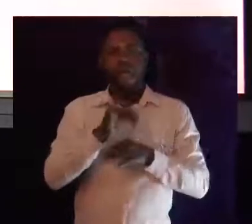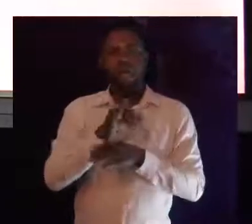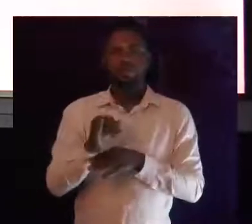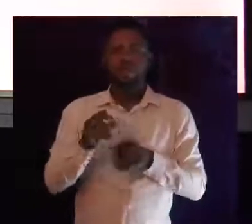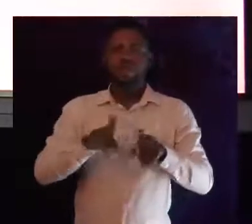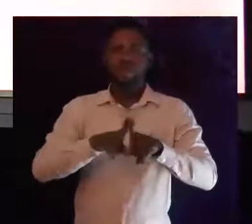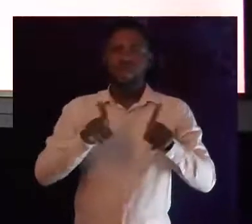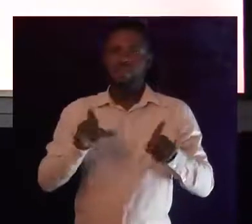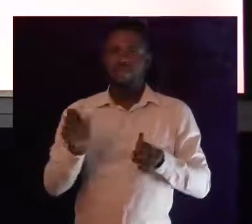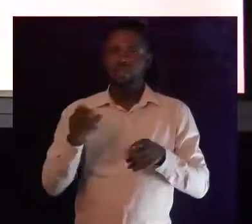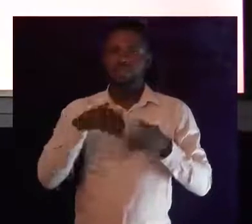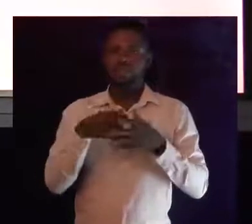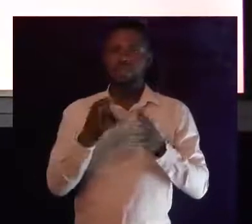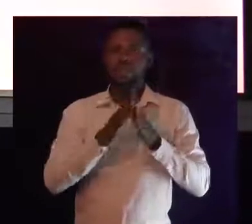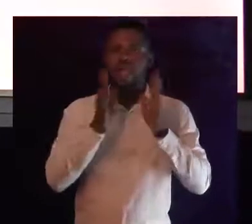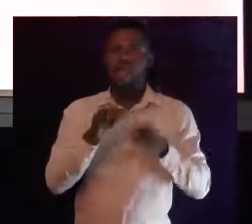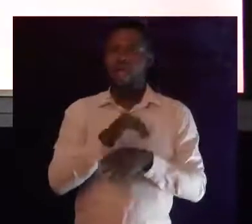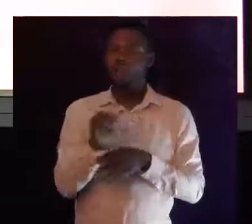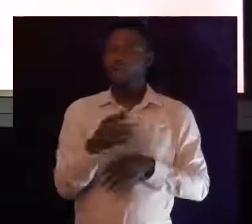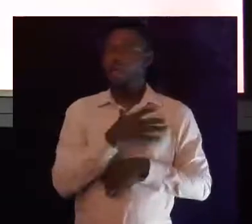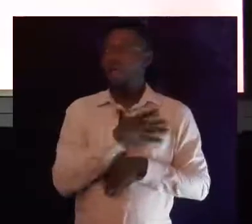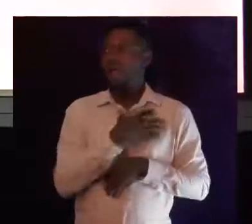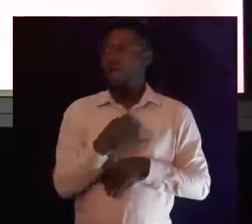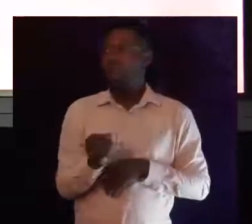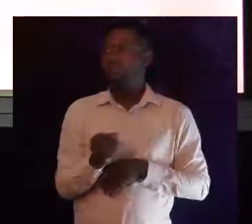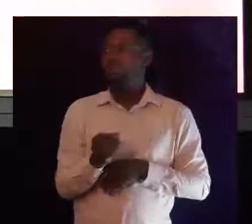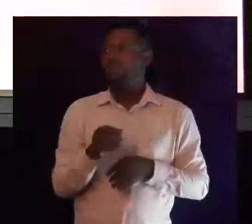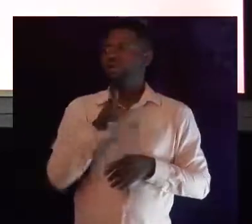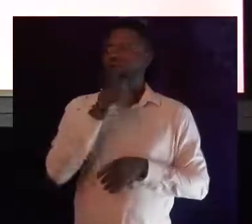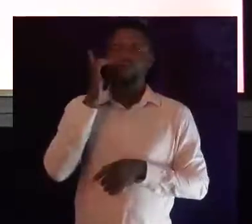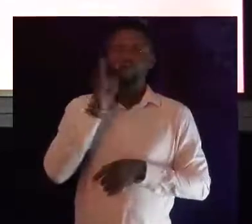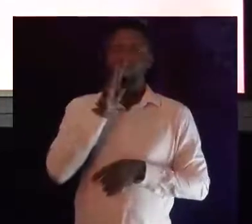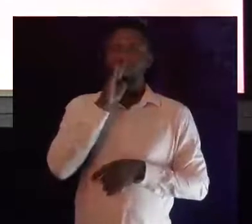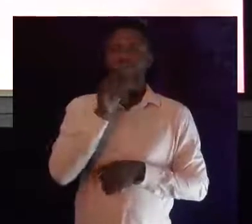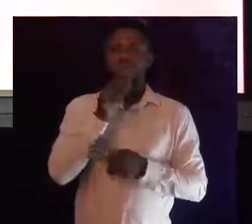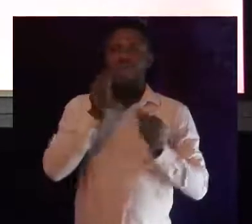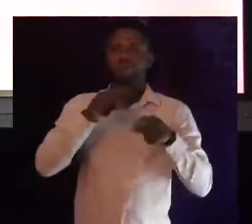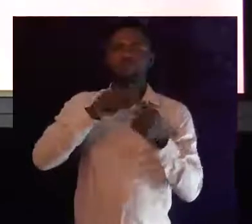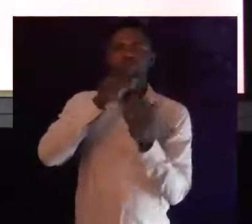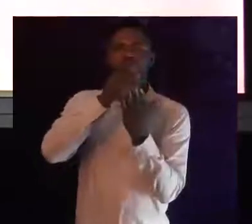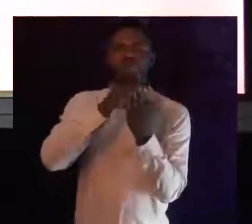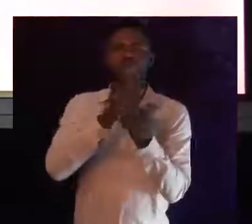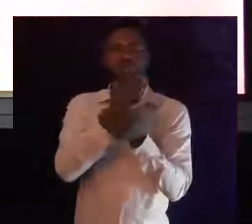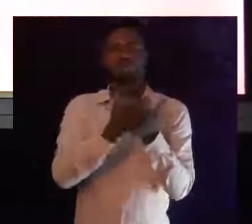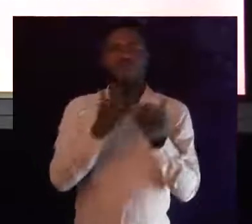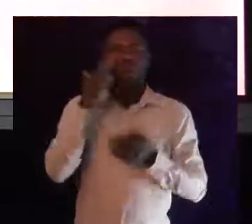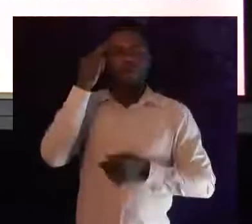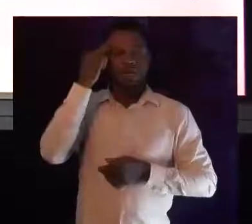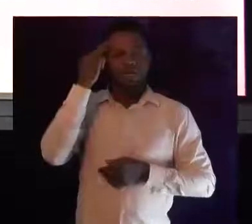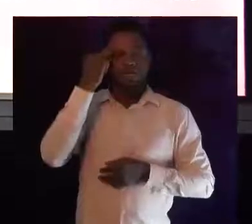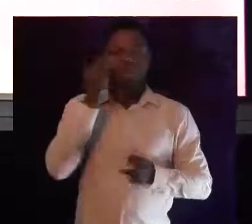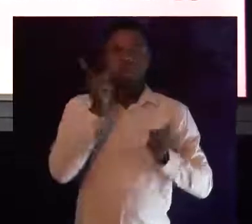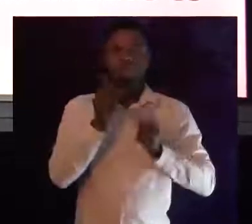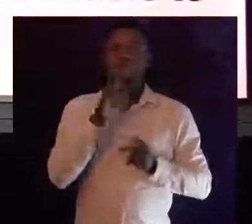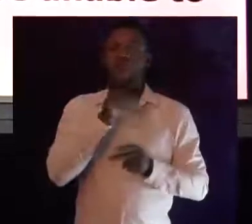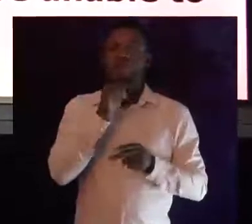housing. Differences in the housing. And you should be able to state some reasons